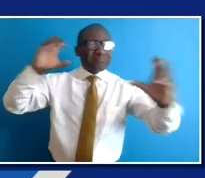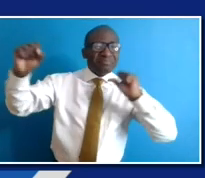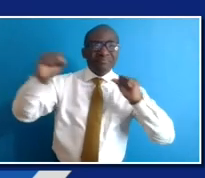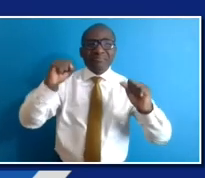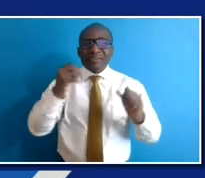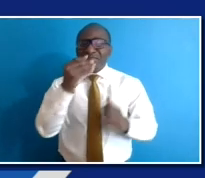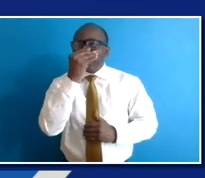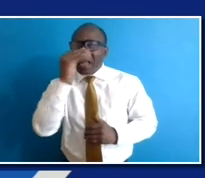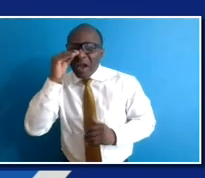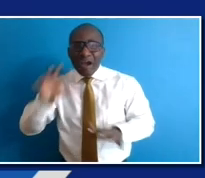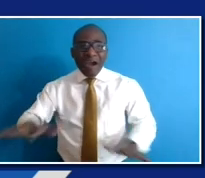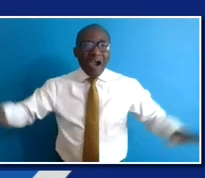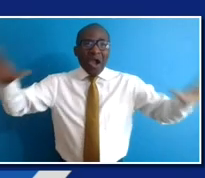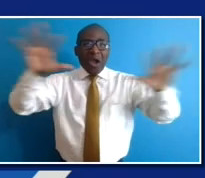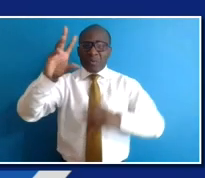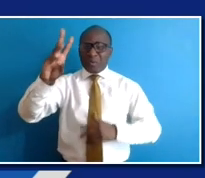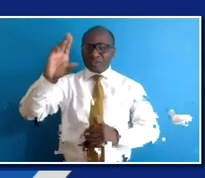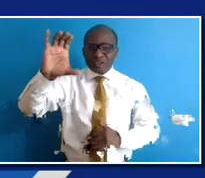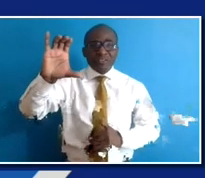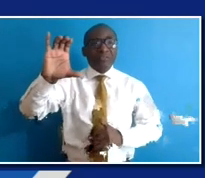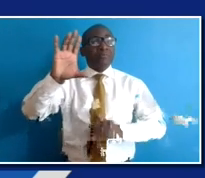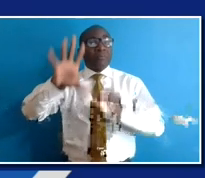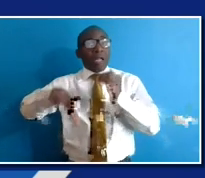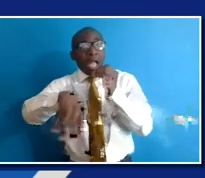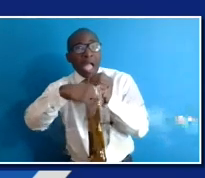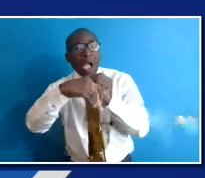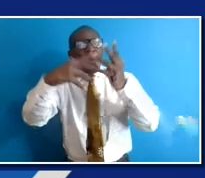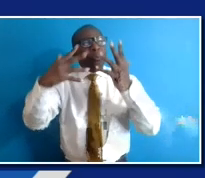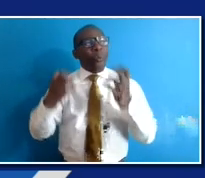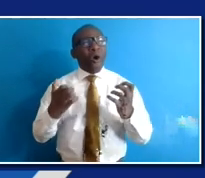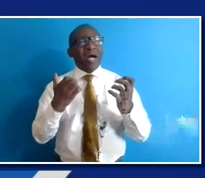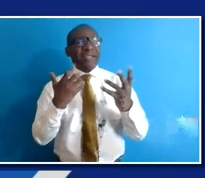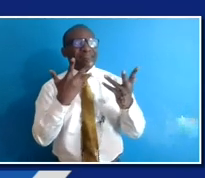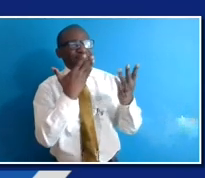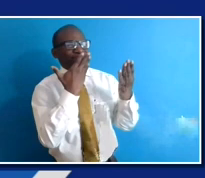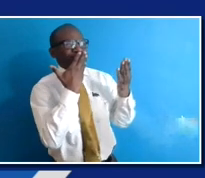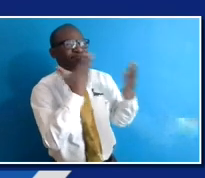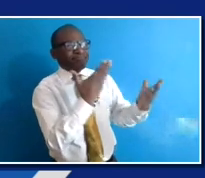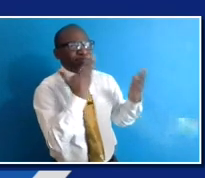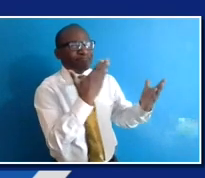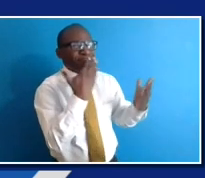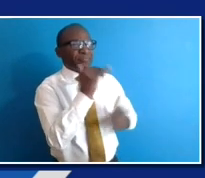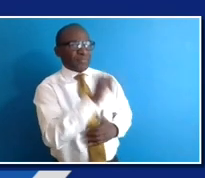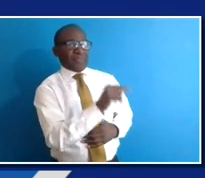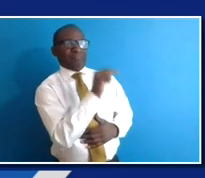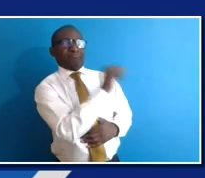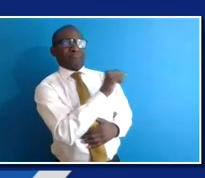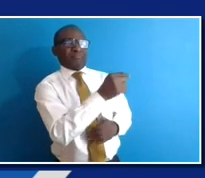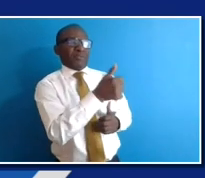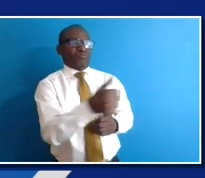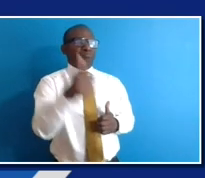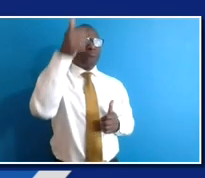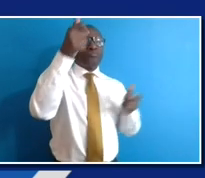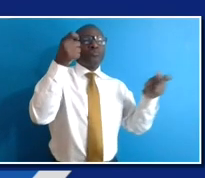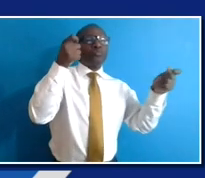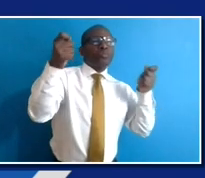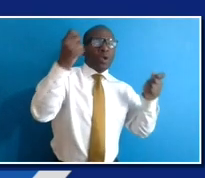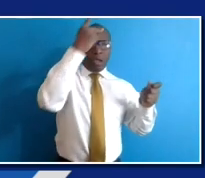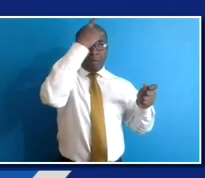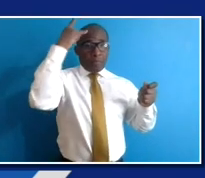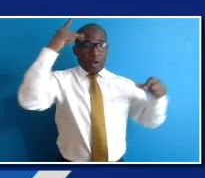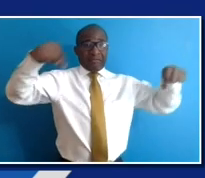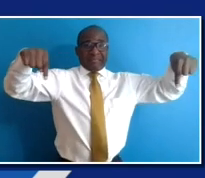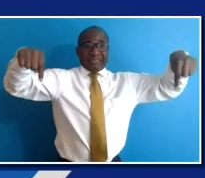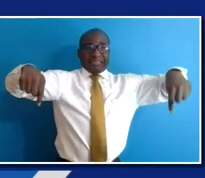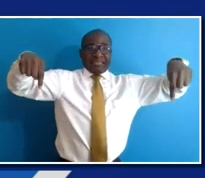park, Dominic Gangemi, who is here with us today. Dominic has had the honor of dealing with a